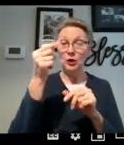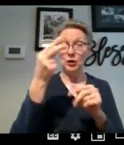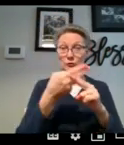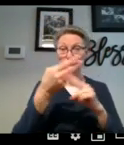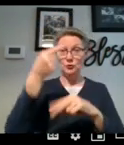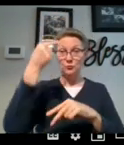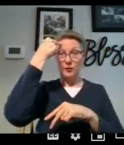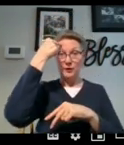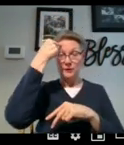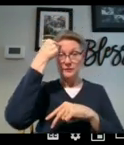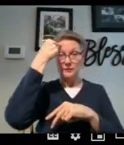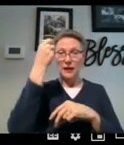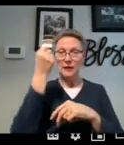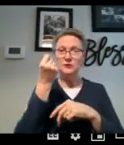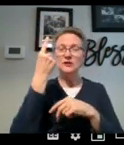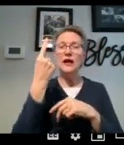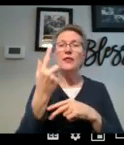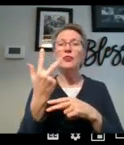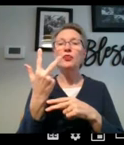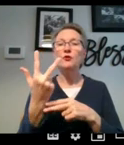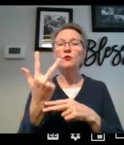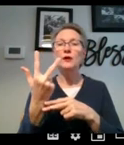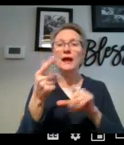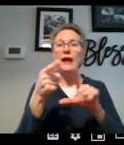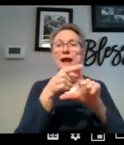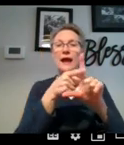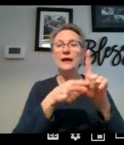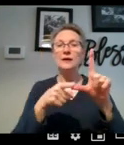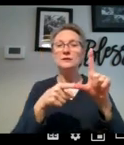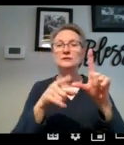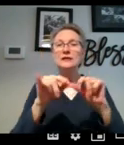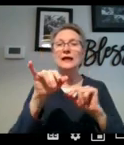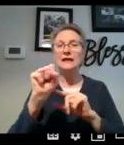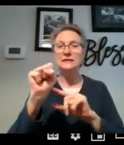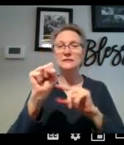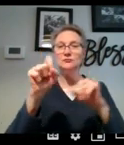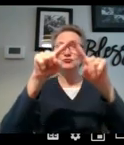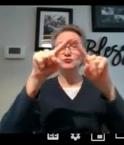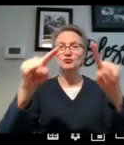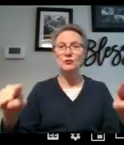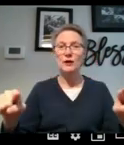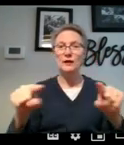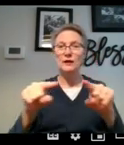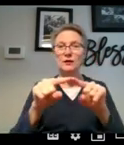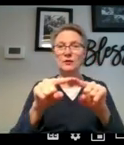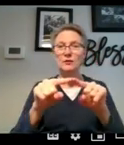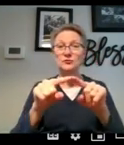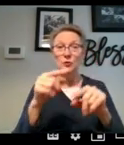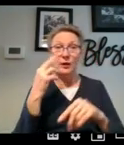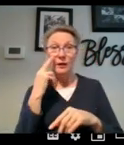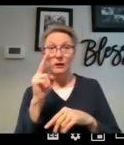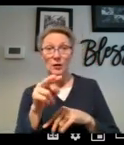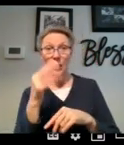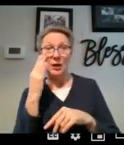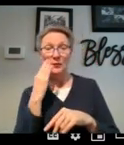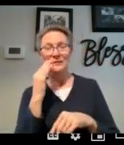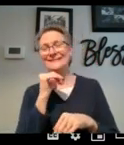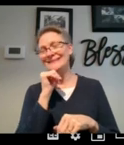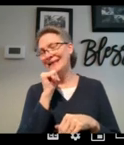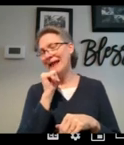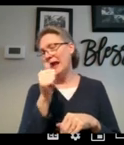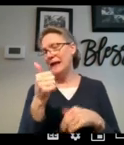and understand that 3 angles is a triangle, so I can look here and pretty much know which ones are not going